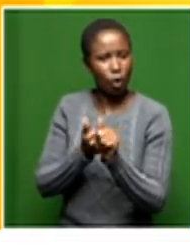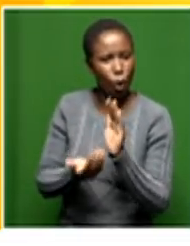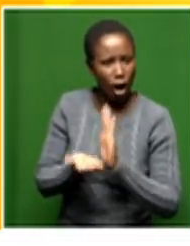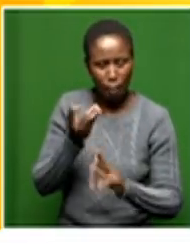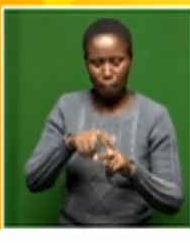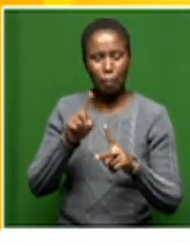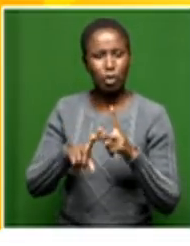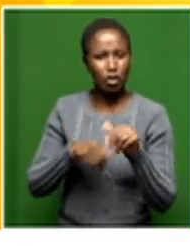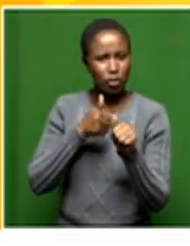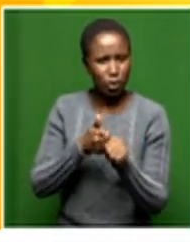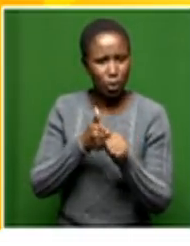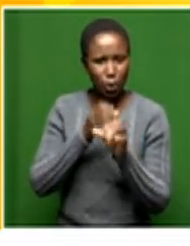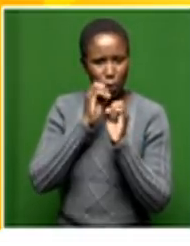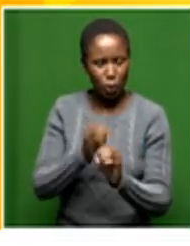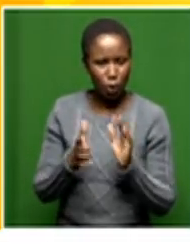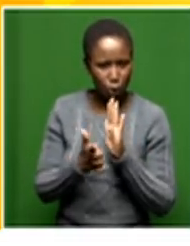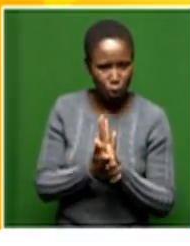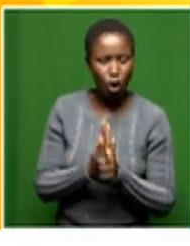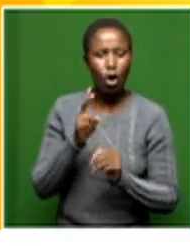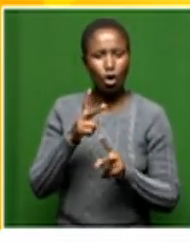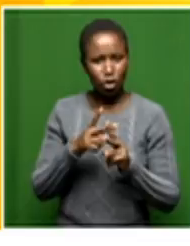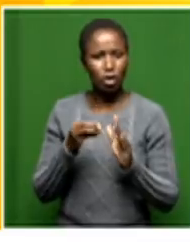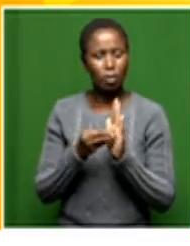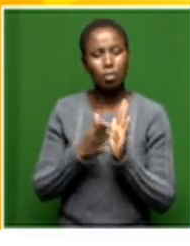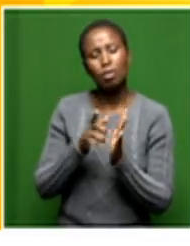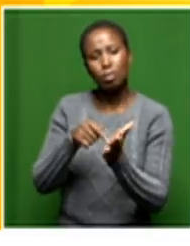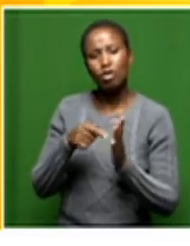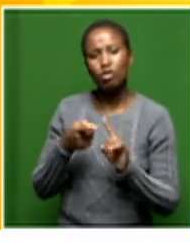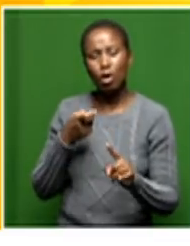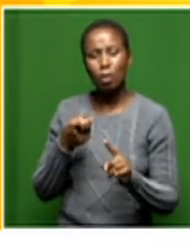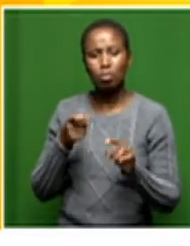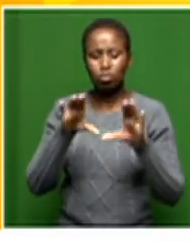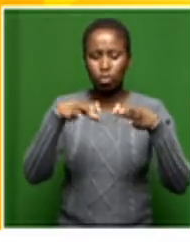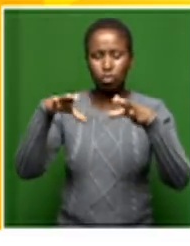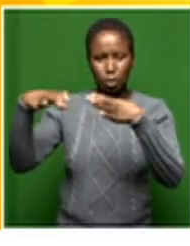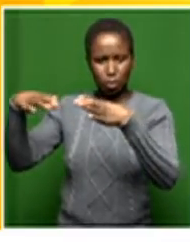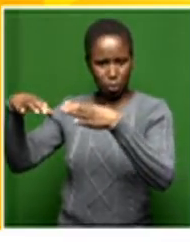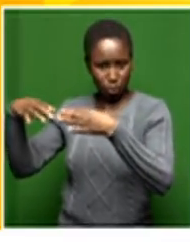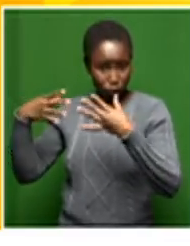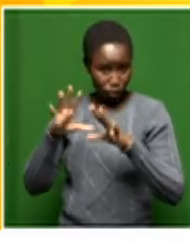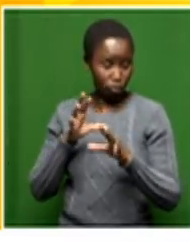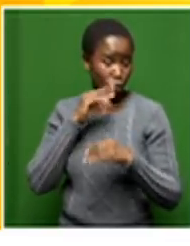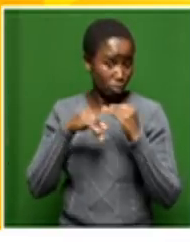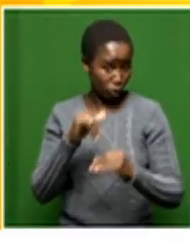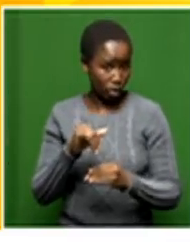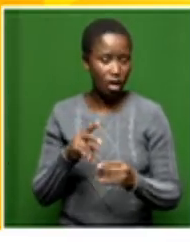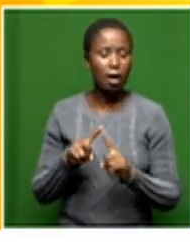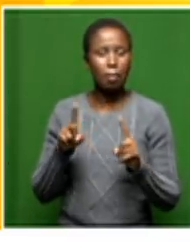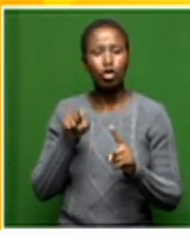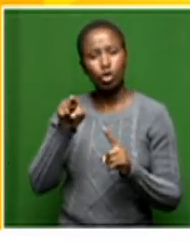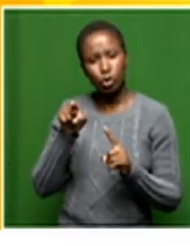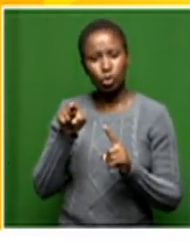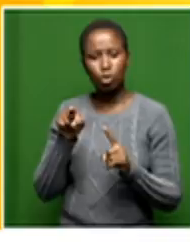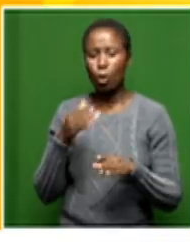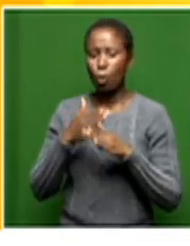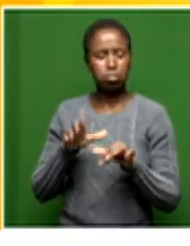and sanctions on clearly expressed recommendations by bodies like the one that you served on. And you were, of course, one of the